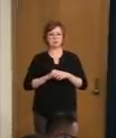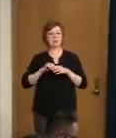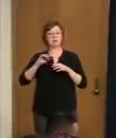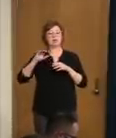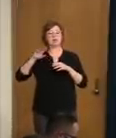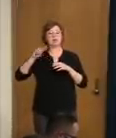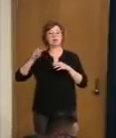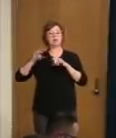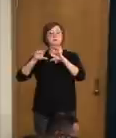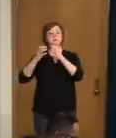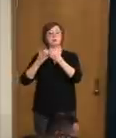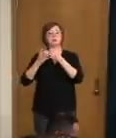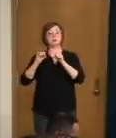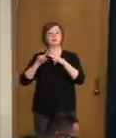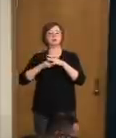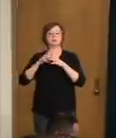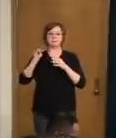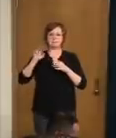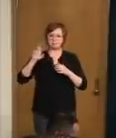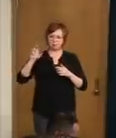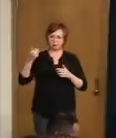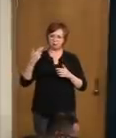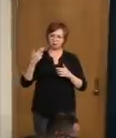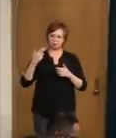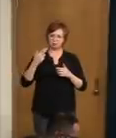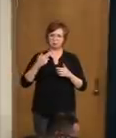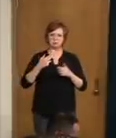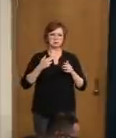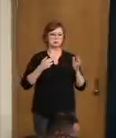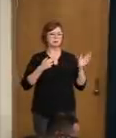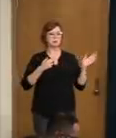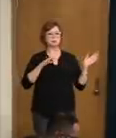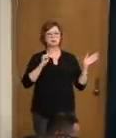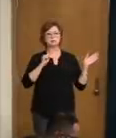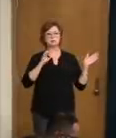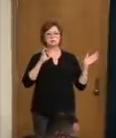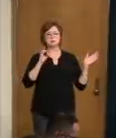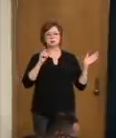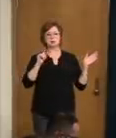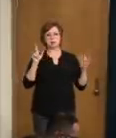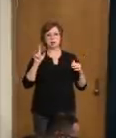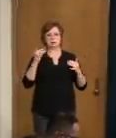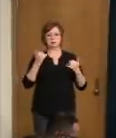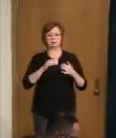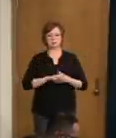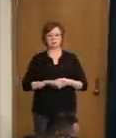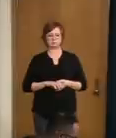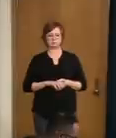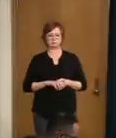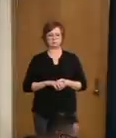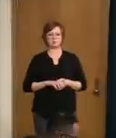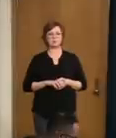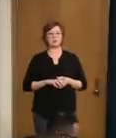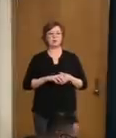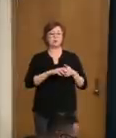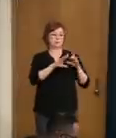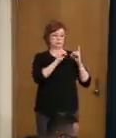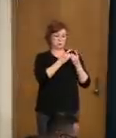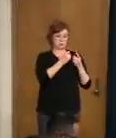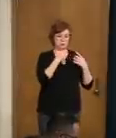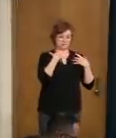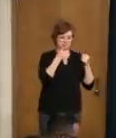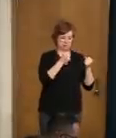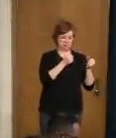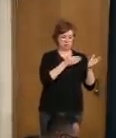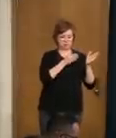March. And so just to follow up, and Dr. Shahab knows this as well, as we've been working both with the Ministry of Health and